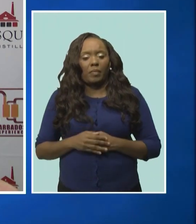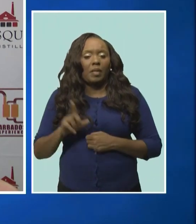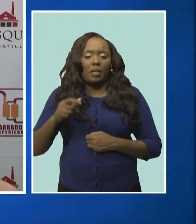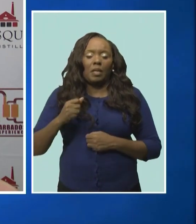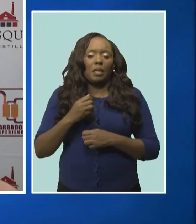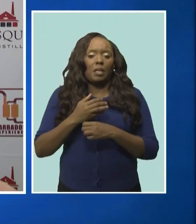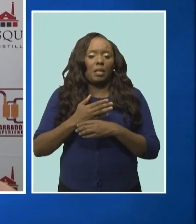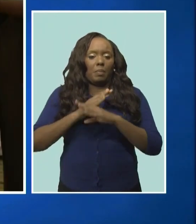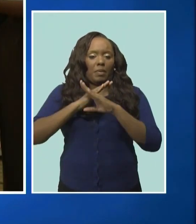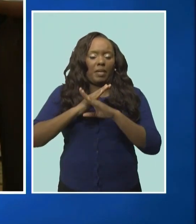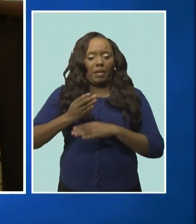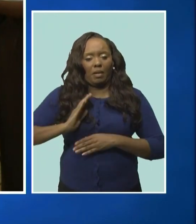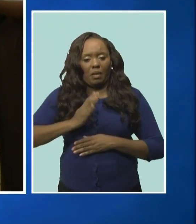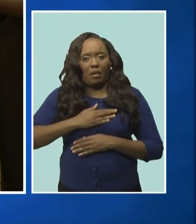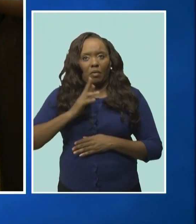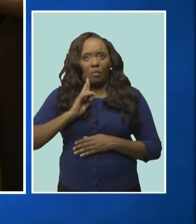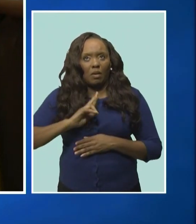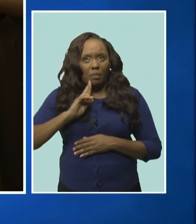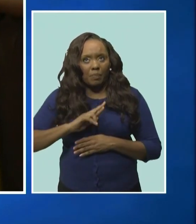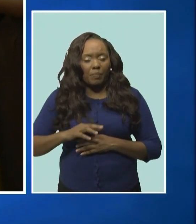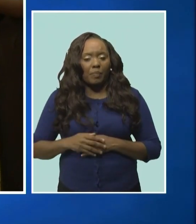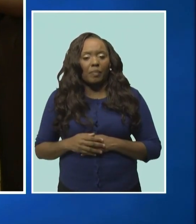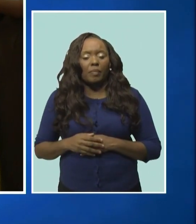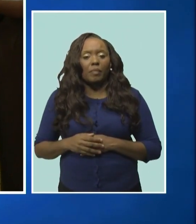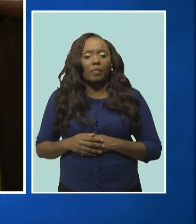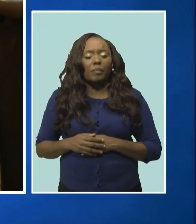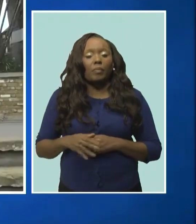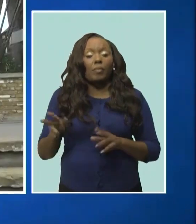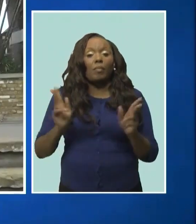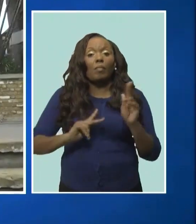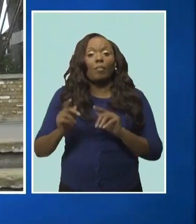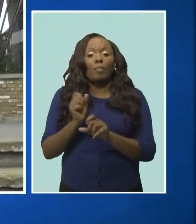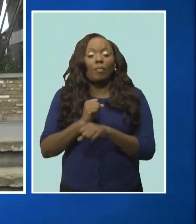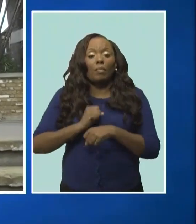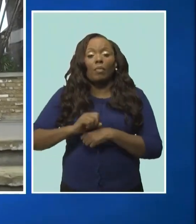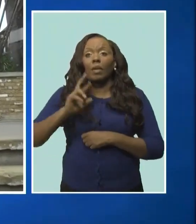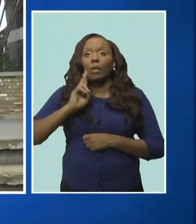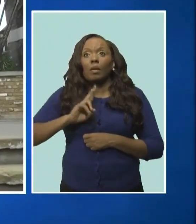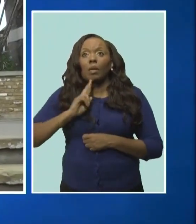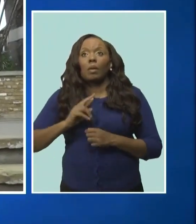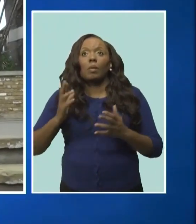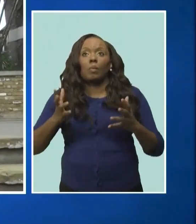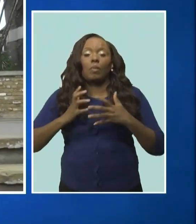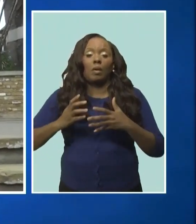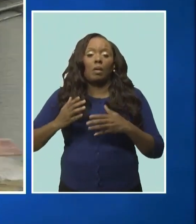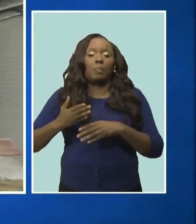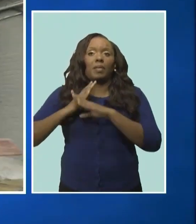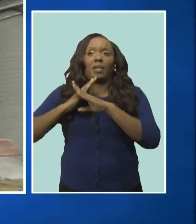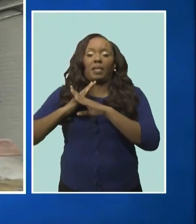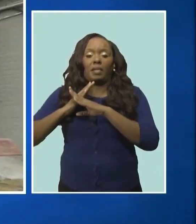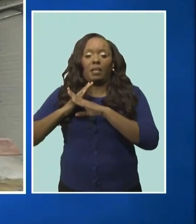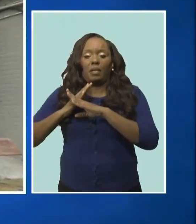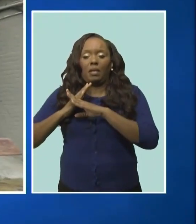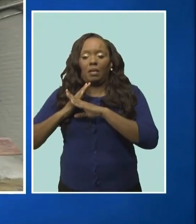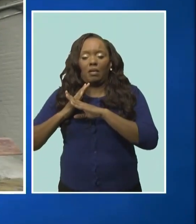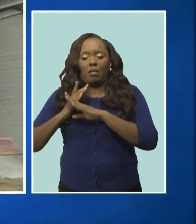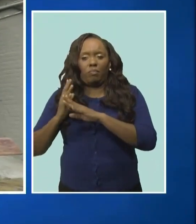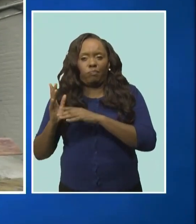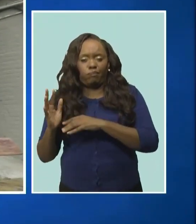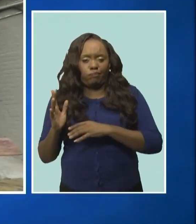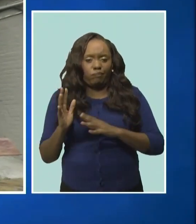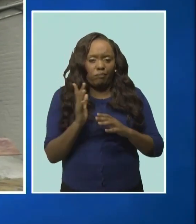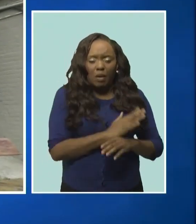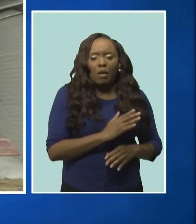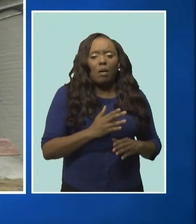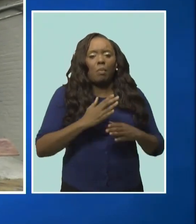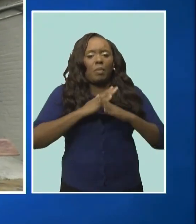it. Mr. Seal says rum producers are united to protect the local product from cane to bottle and has written the Corporate Affairs and